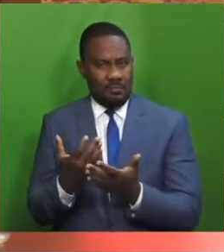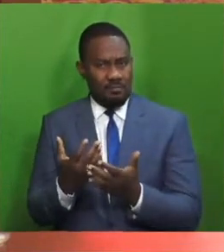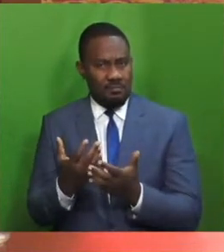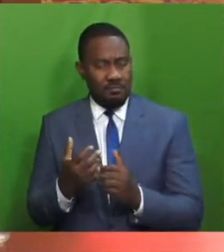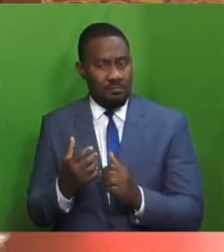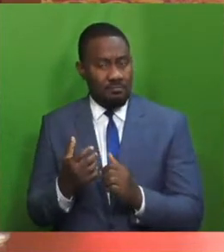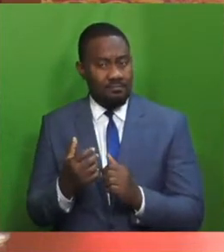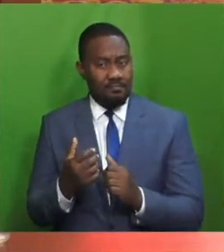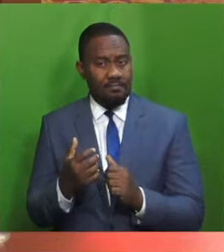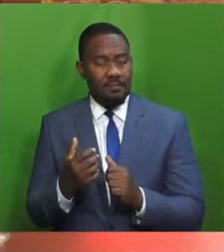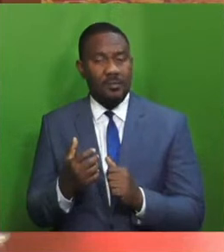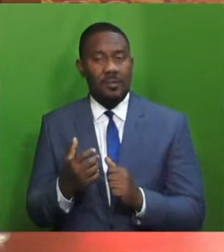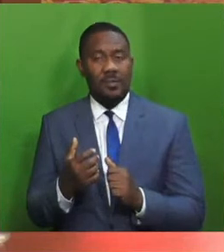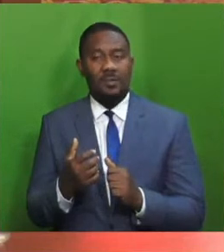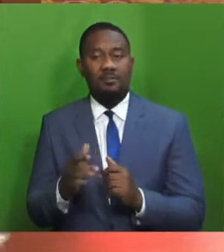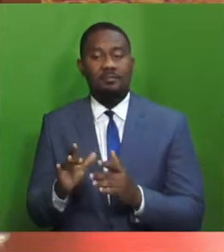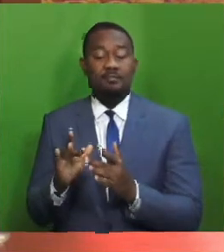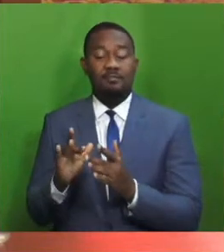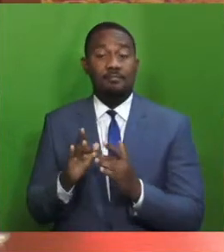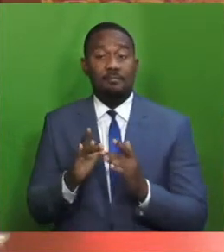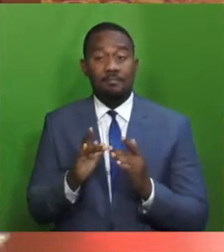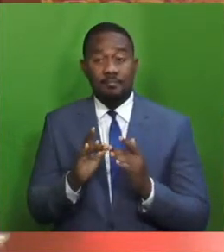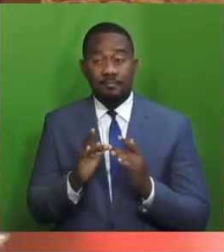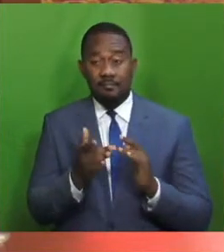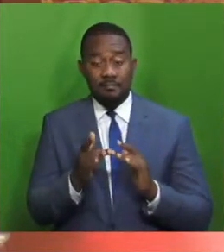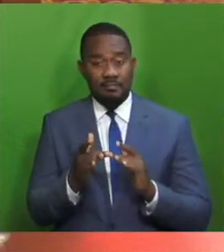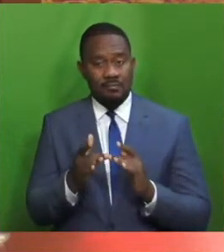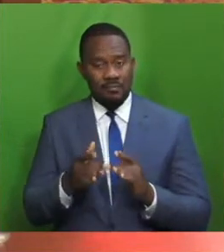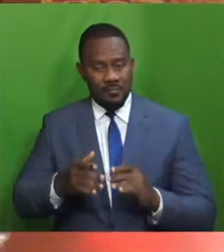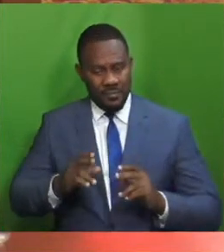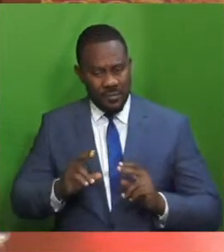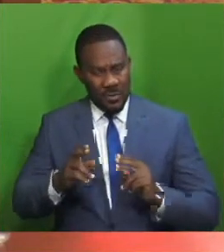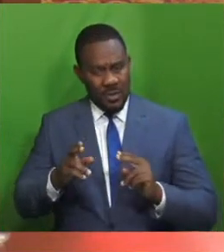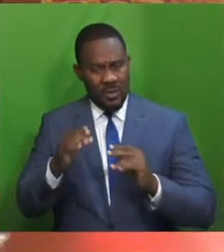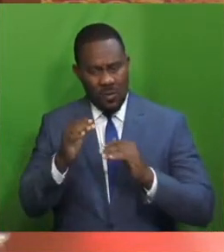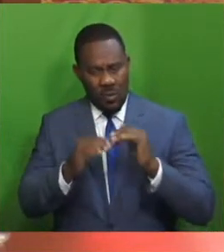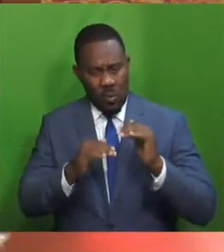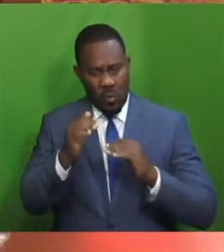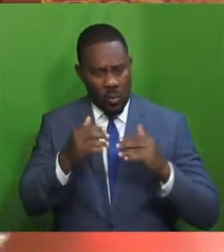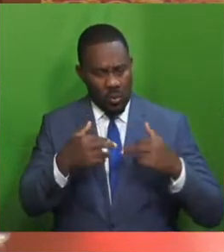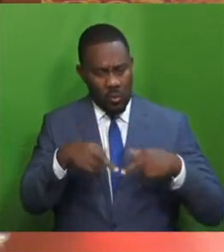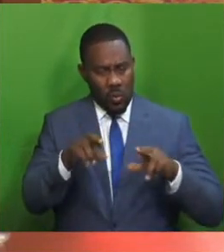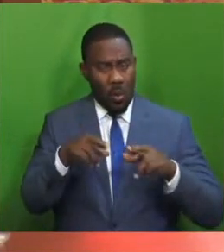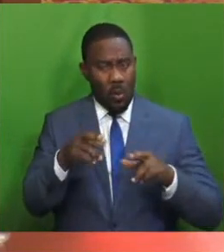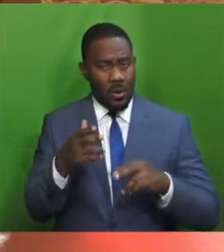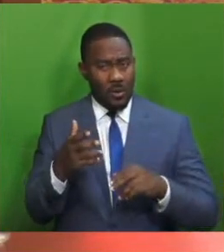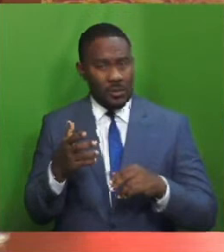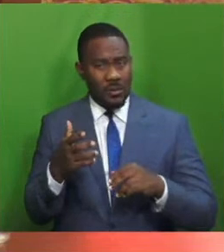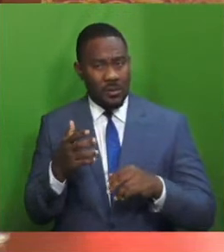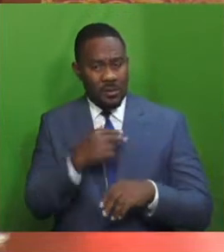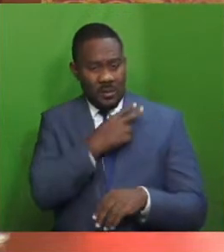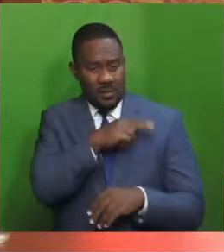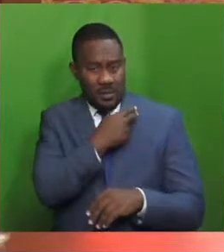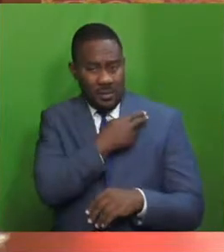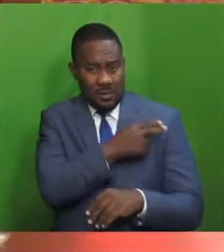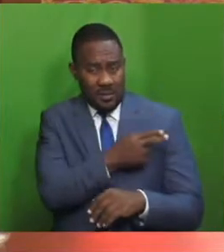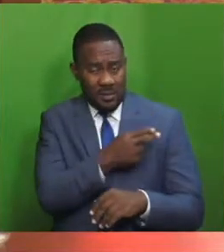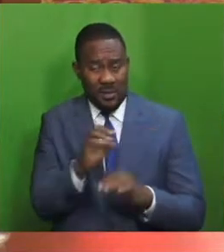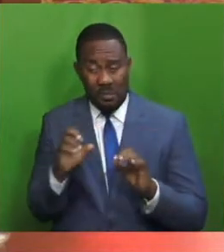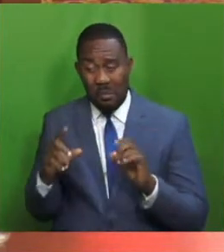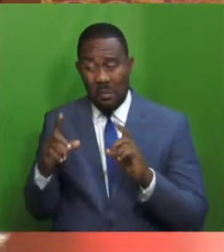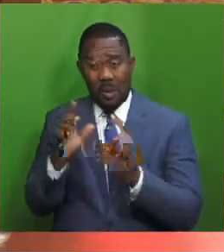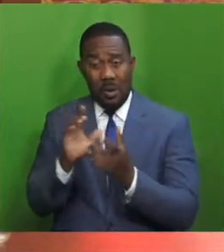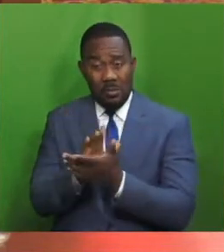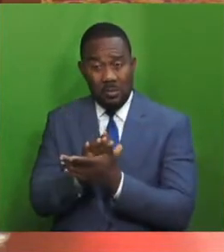enterprises, digitalization, accelerated infrastructure development, especially roads, hospitals, and educational facilities,